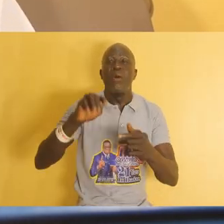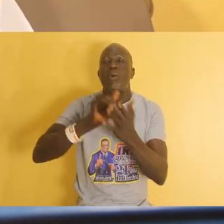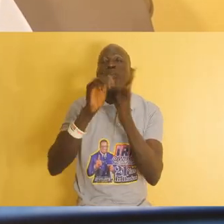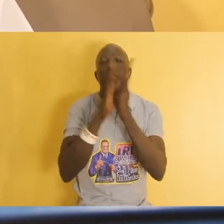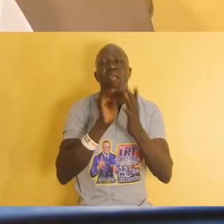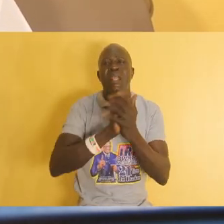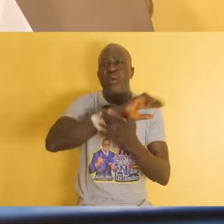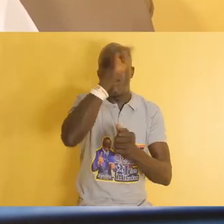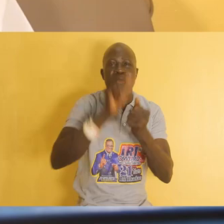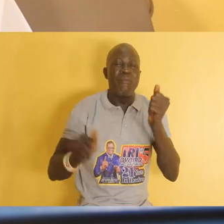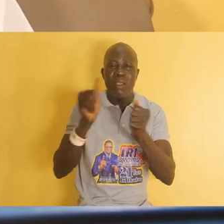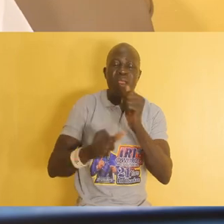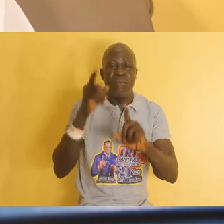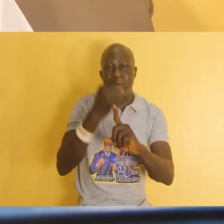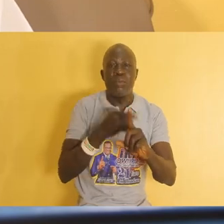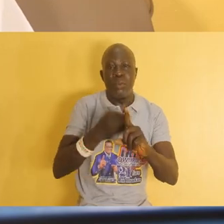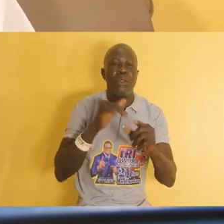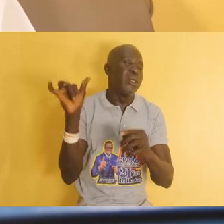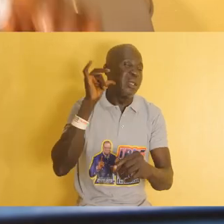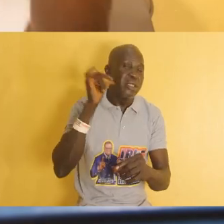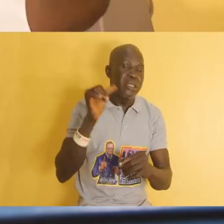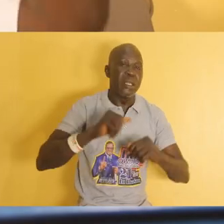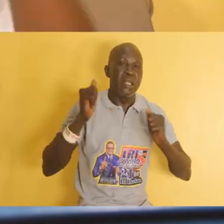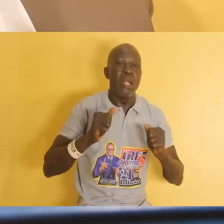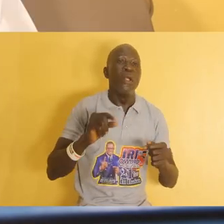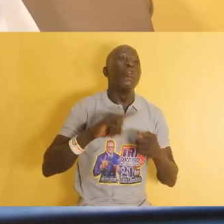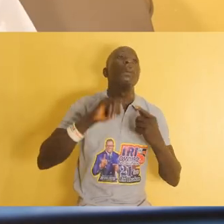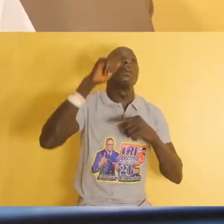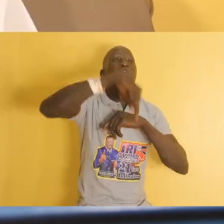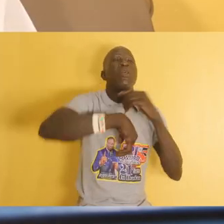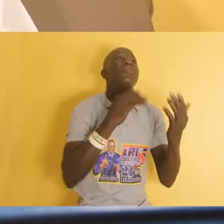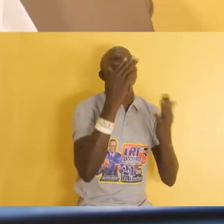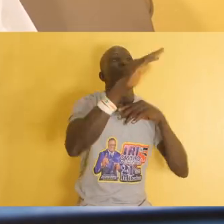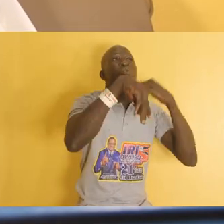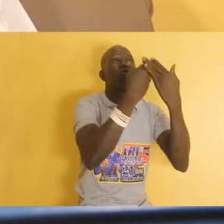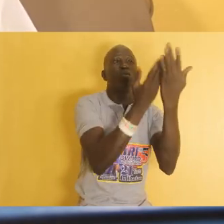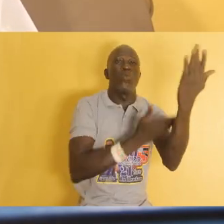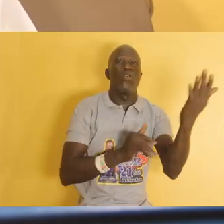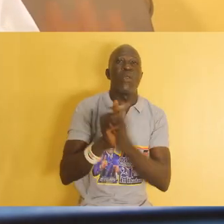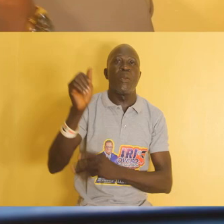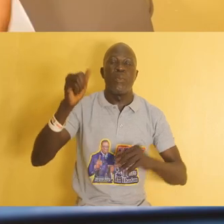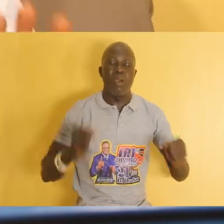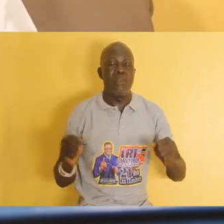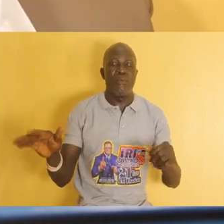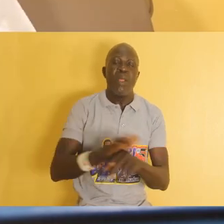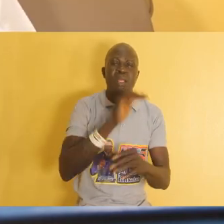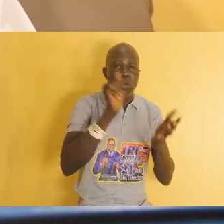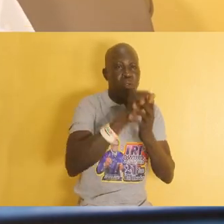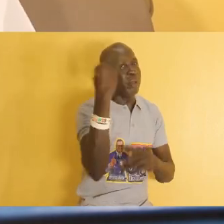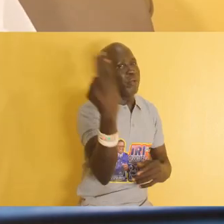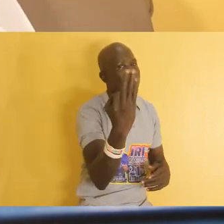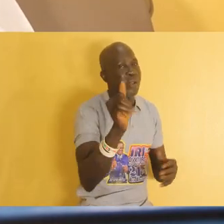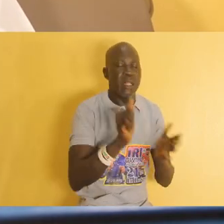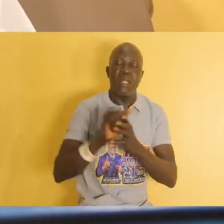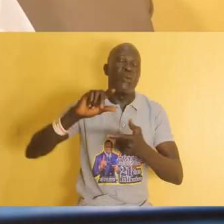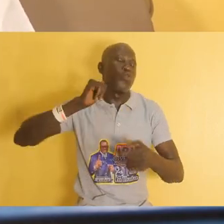will do money. Yes, yes, tonight. Oh, never do. I'm going to pray. Tonight, tomorrow. Yes. Friday. You